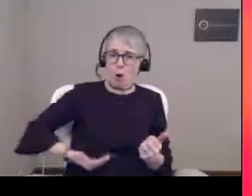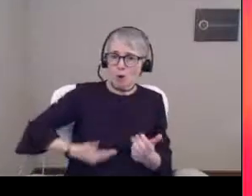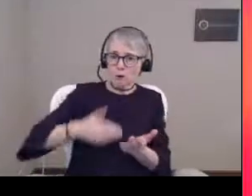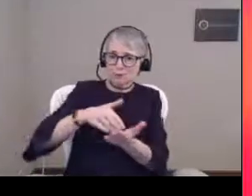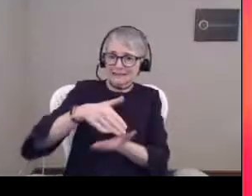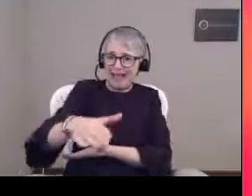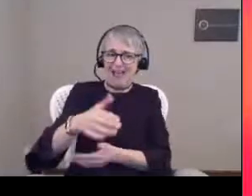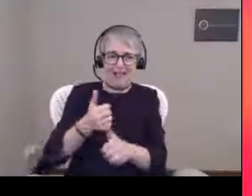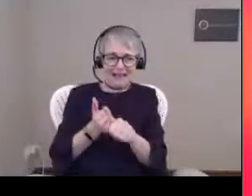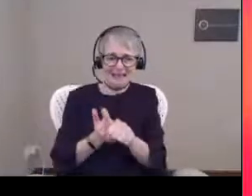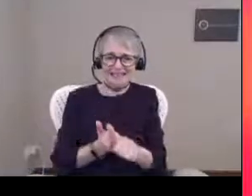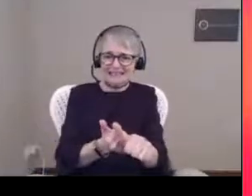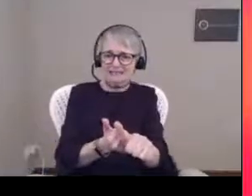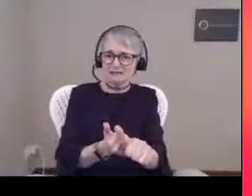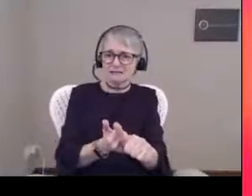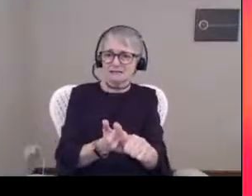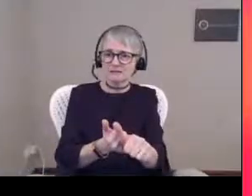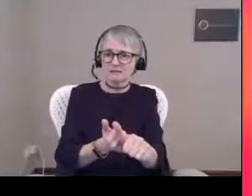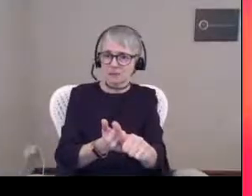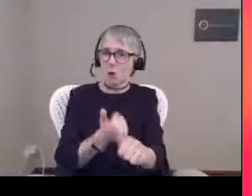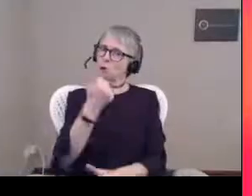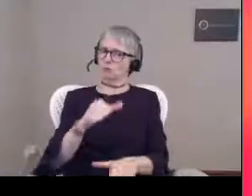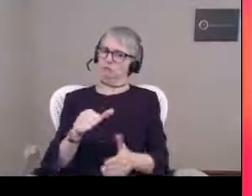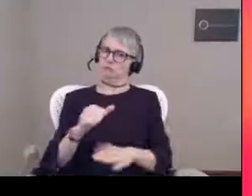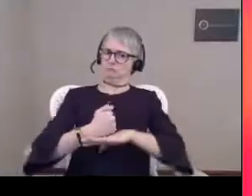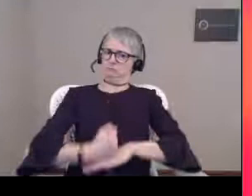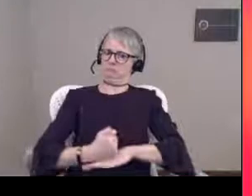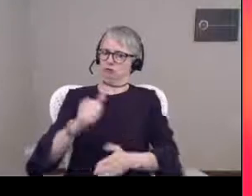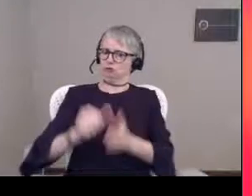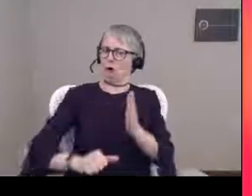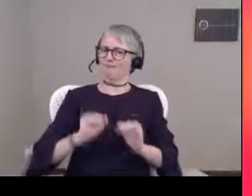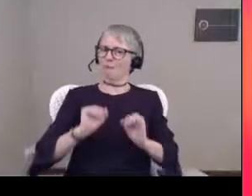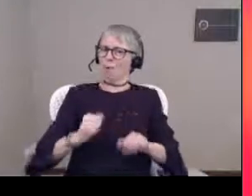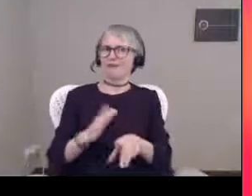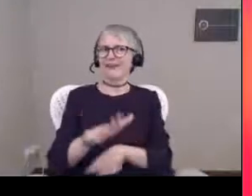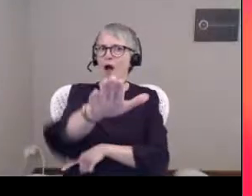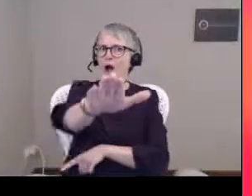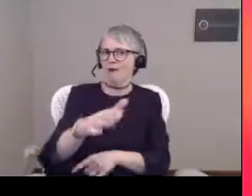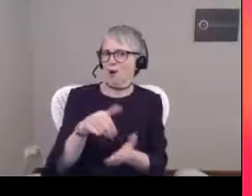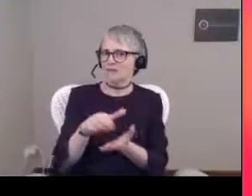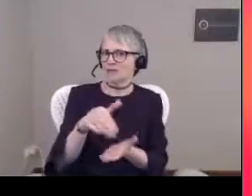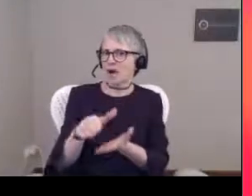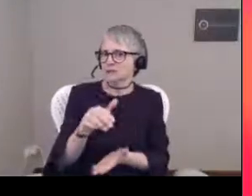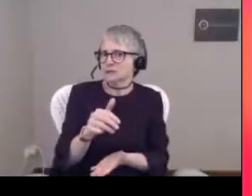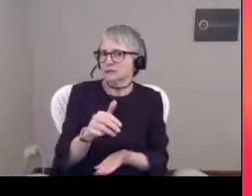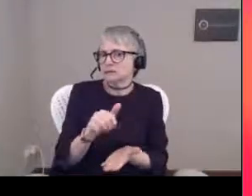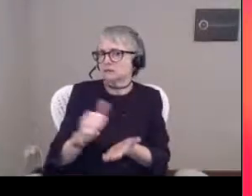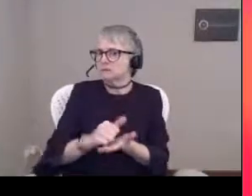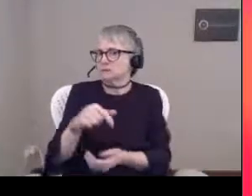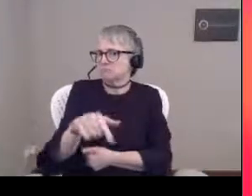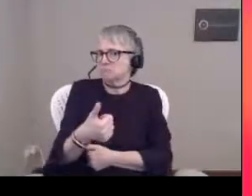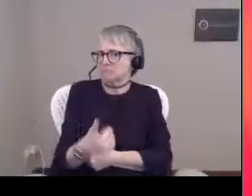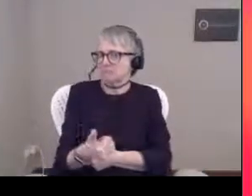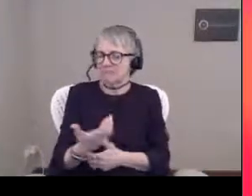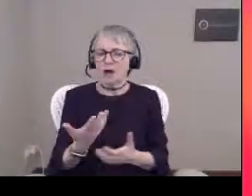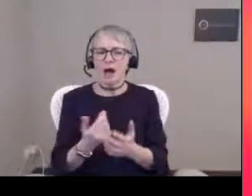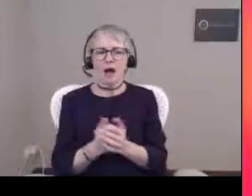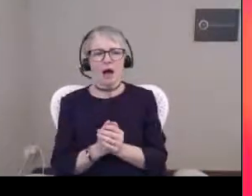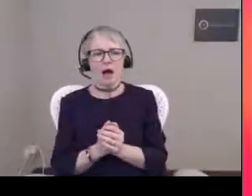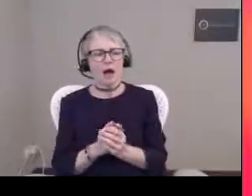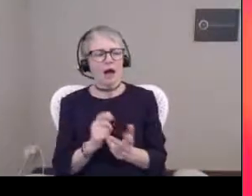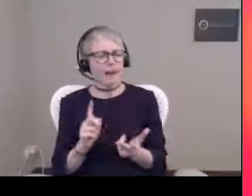assistants. They're usually a really good starting point to building your career in the advertising world as well. We have,